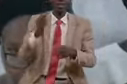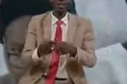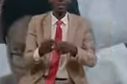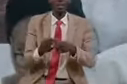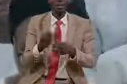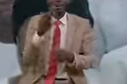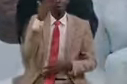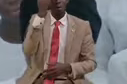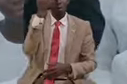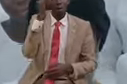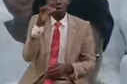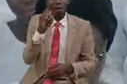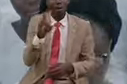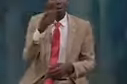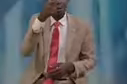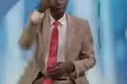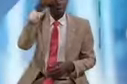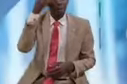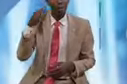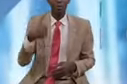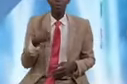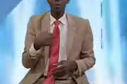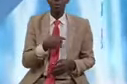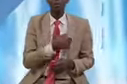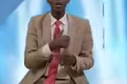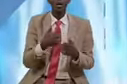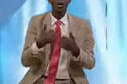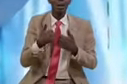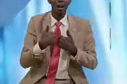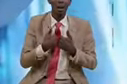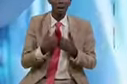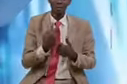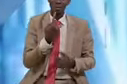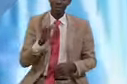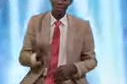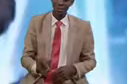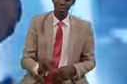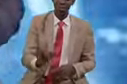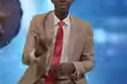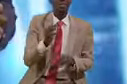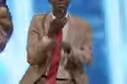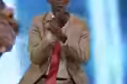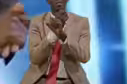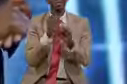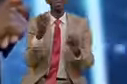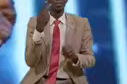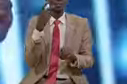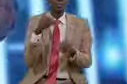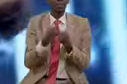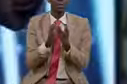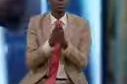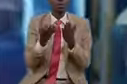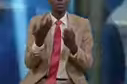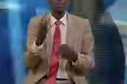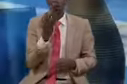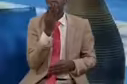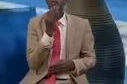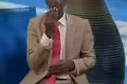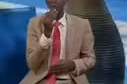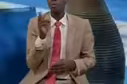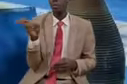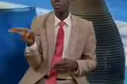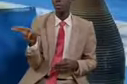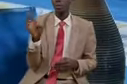Why? Because we have eternal redemption. Look at Hebrews chapter 9. I'm reading from